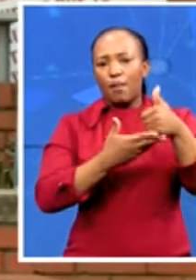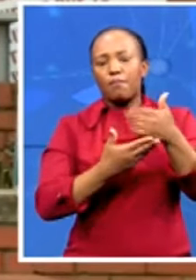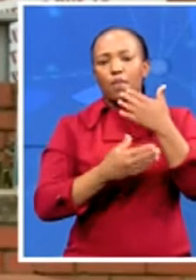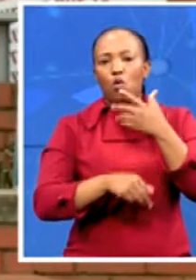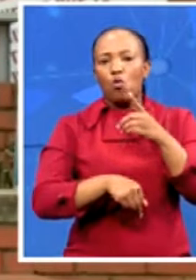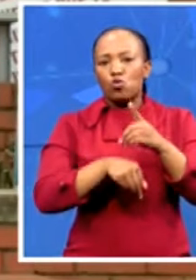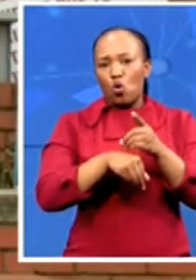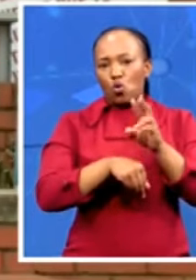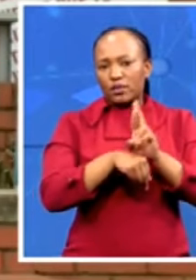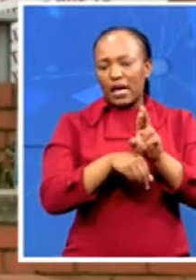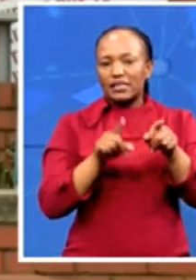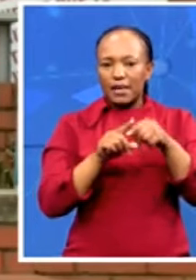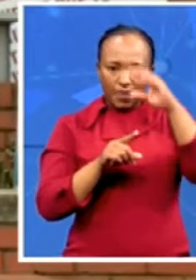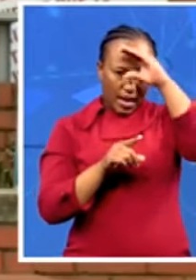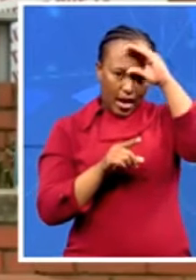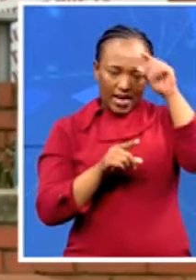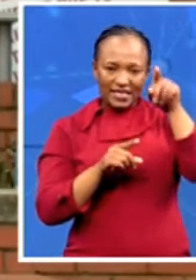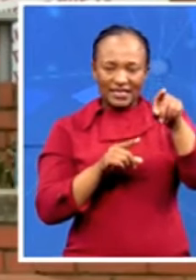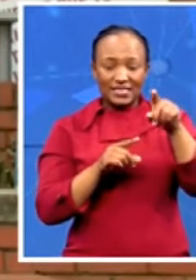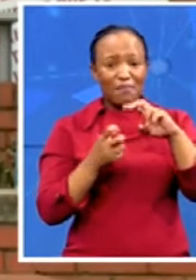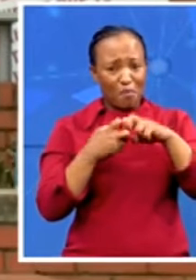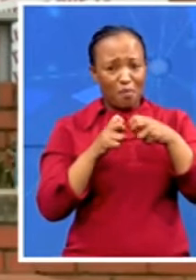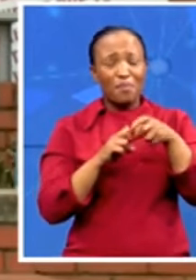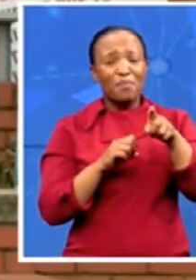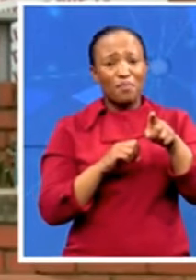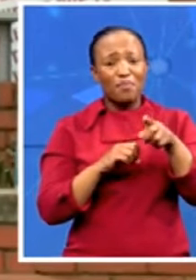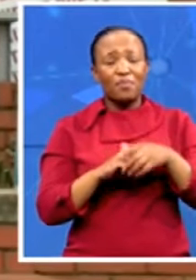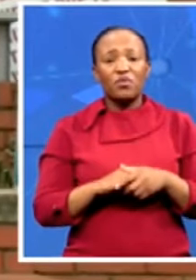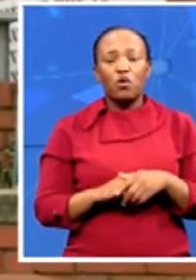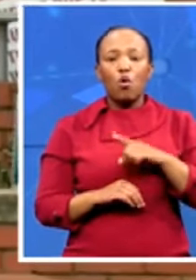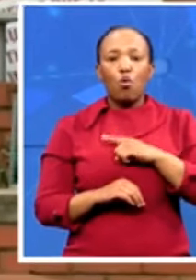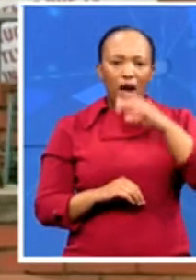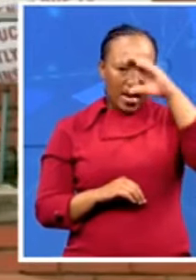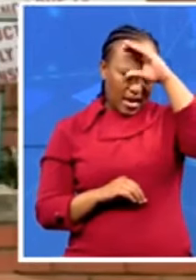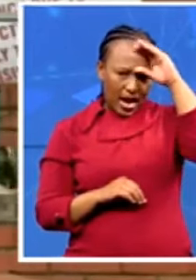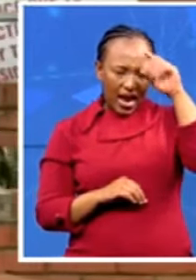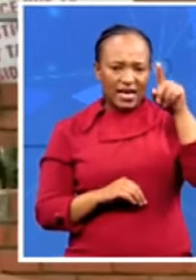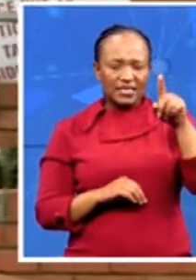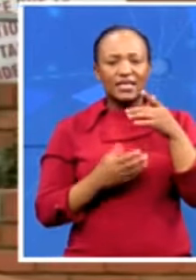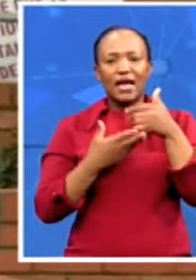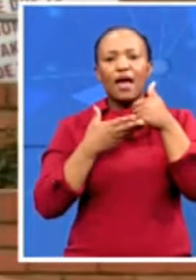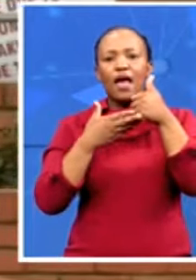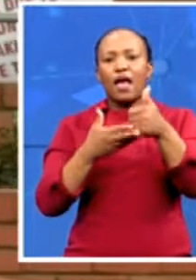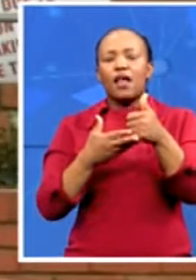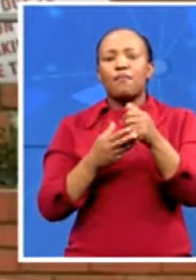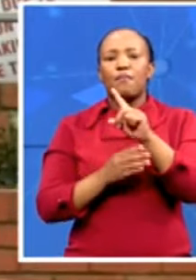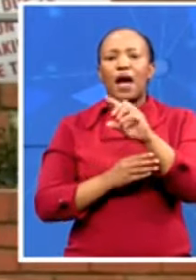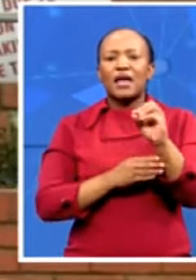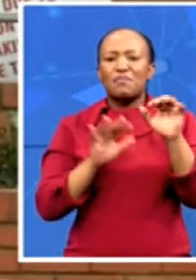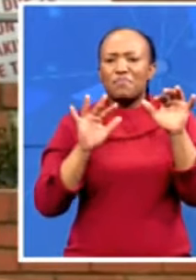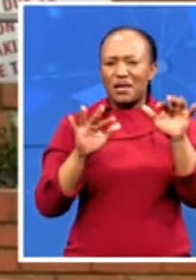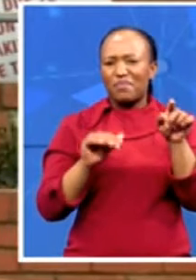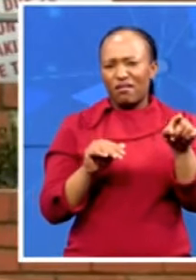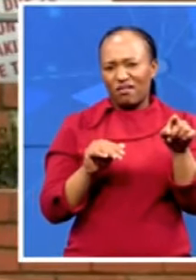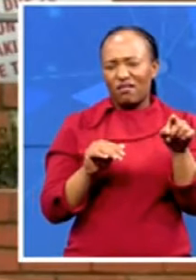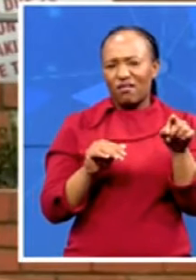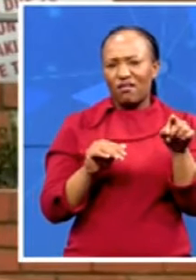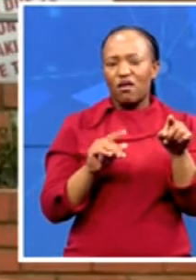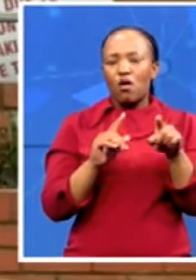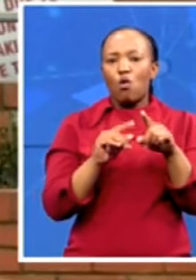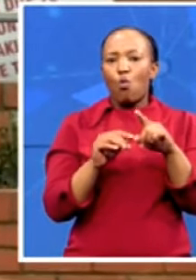is a problem, because one nurse could be helping up to 100 people in a day, and also that is a problem for this hospital,